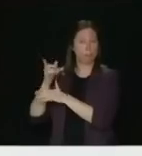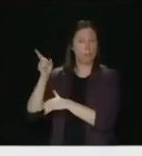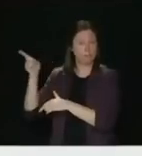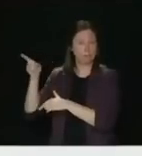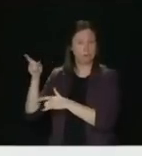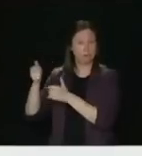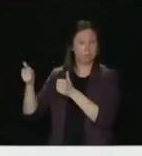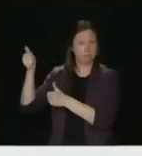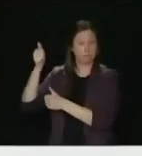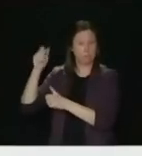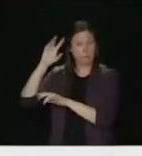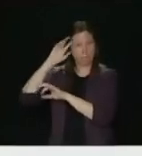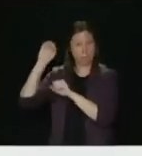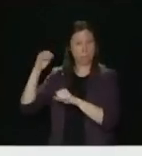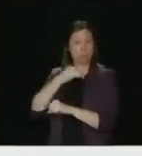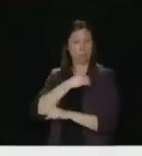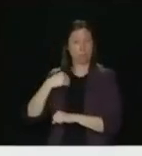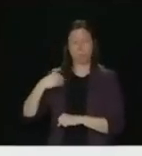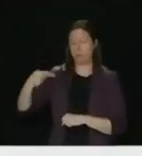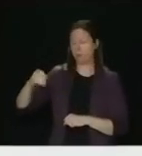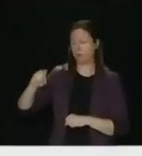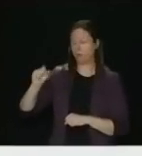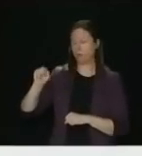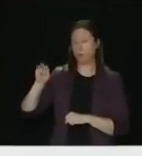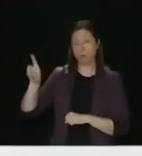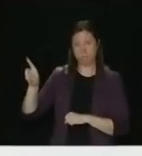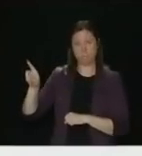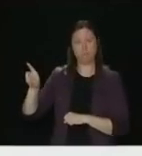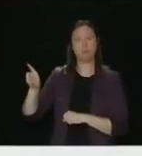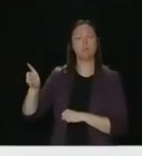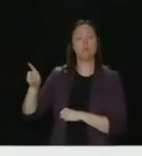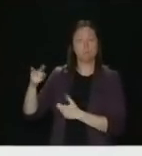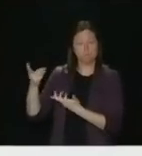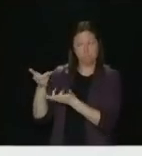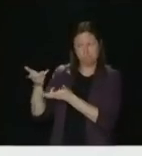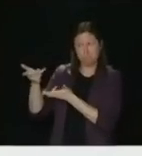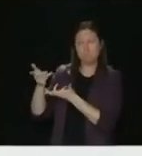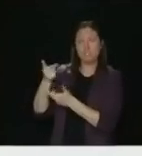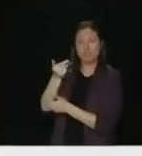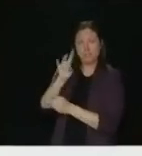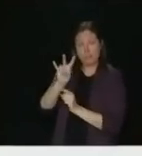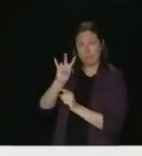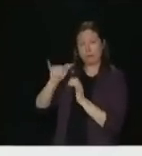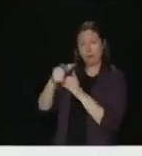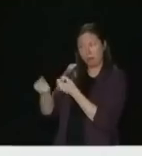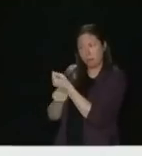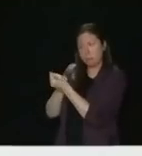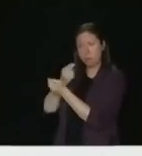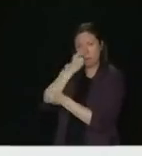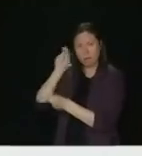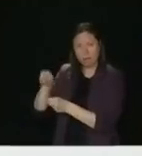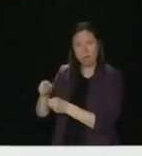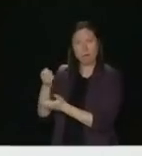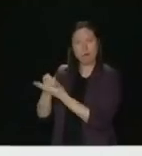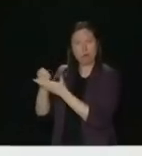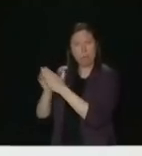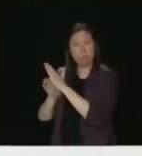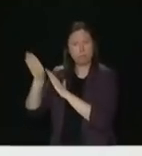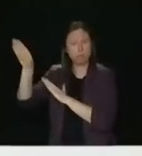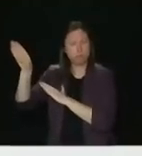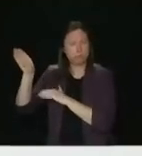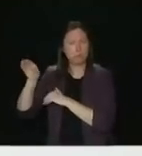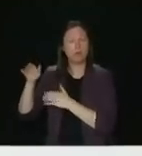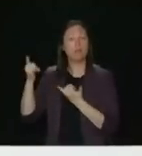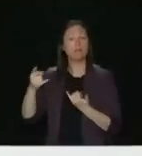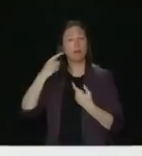and President Duda of Poland. Collective G7 response to support Ukraine's economic resilience. Today, we're